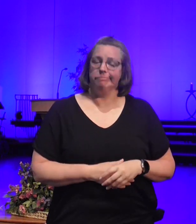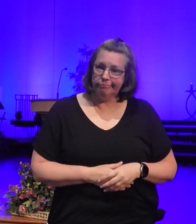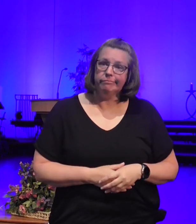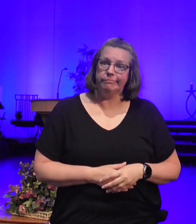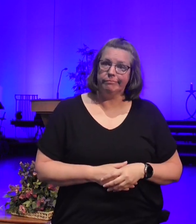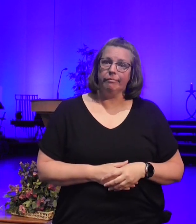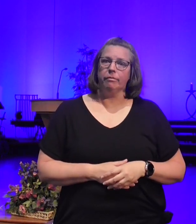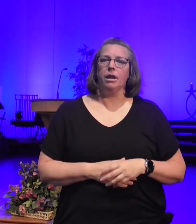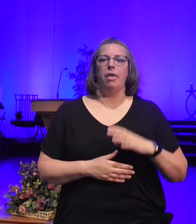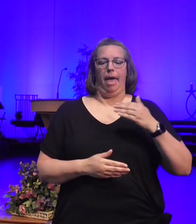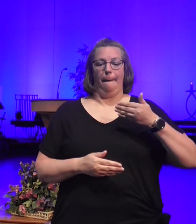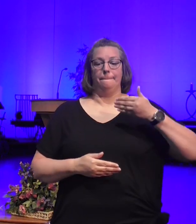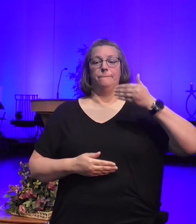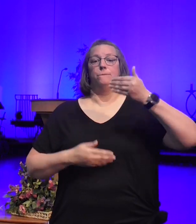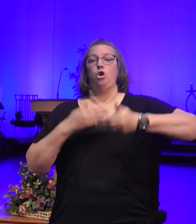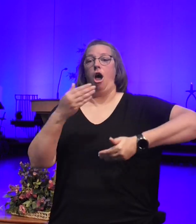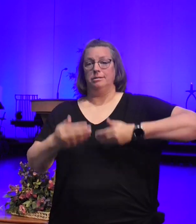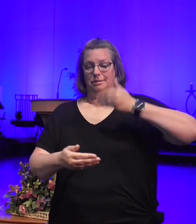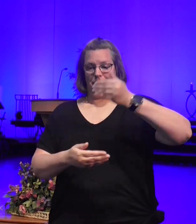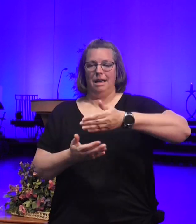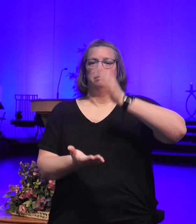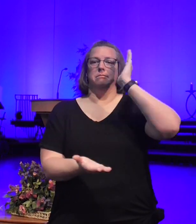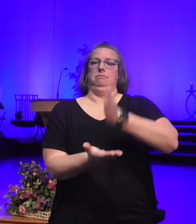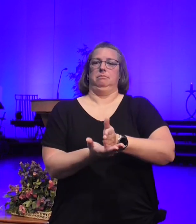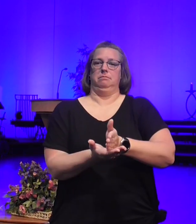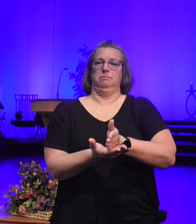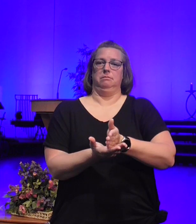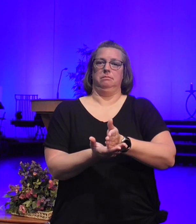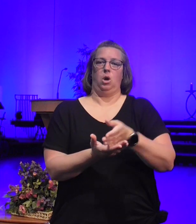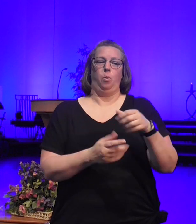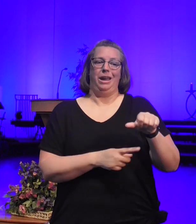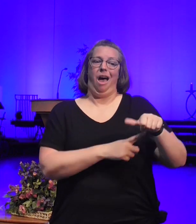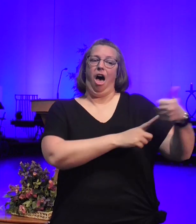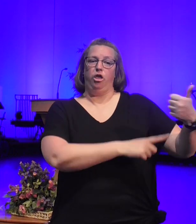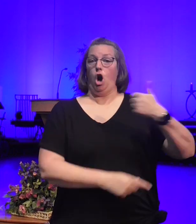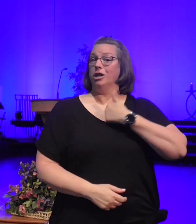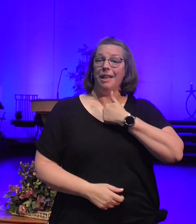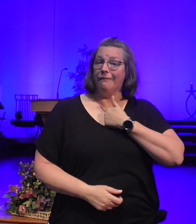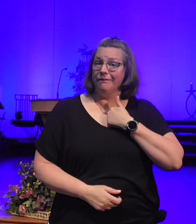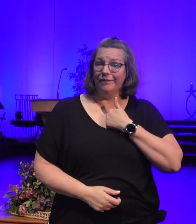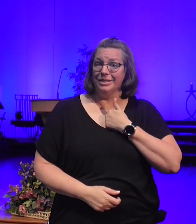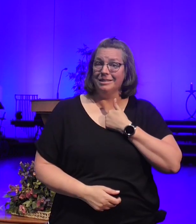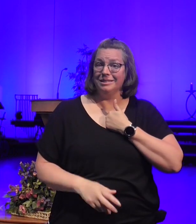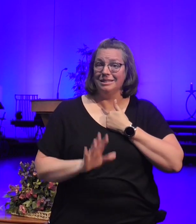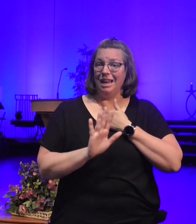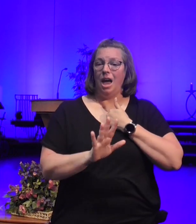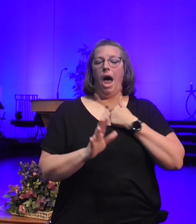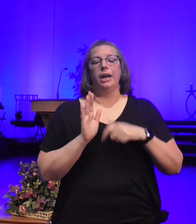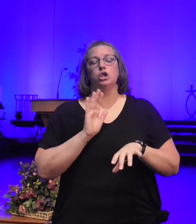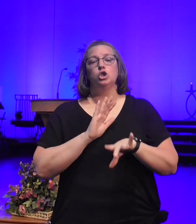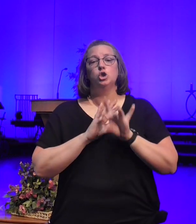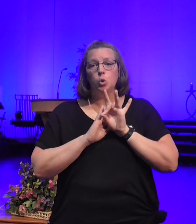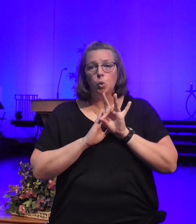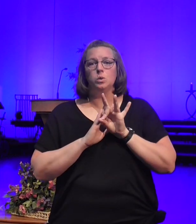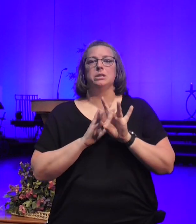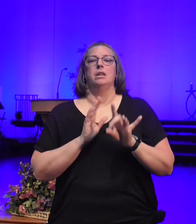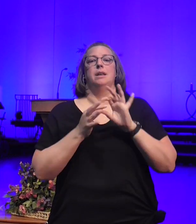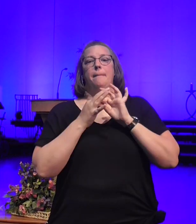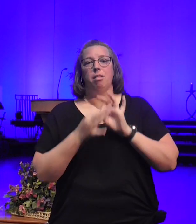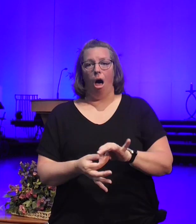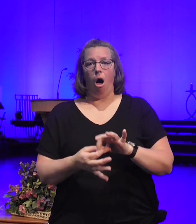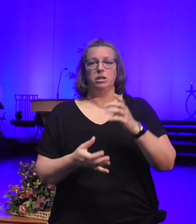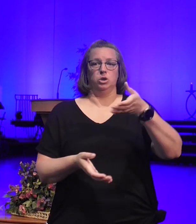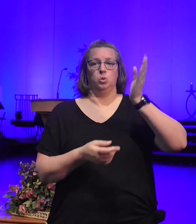gets reversed when we stop othering ourselves and choose to belong to ourselves. Choose to belong to God. Choose to belong